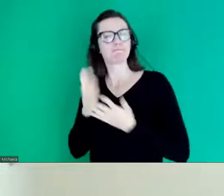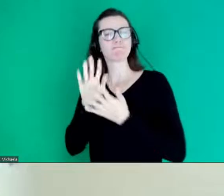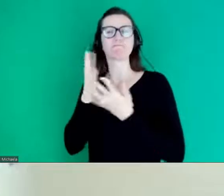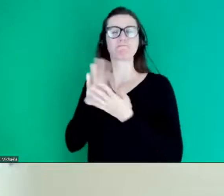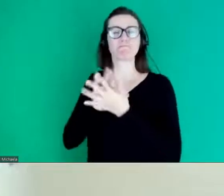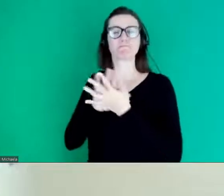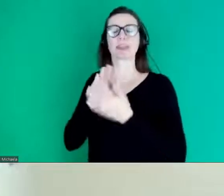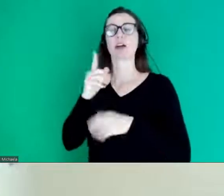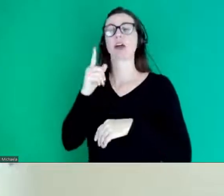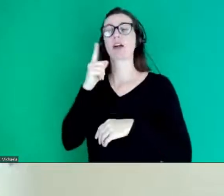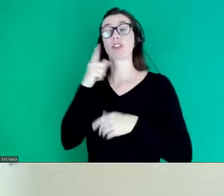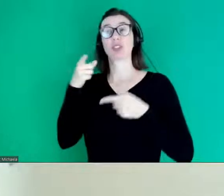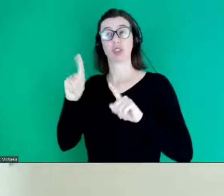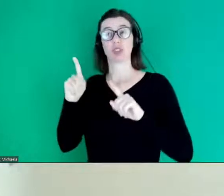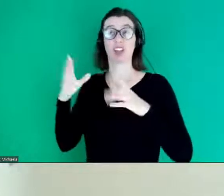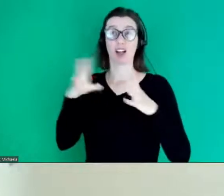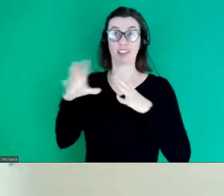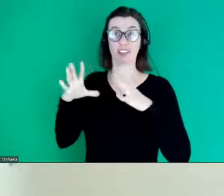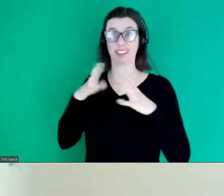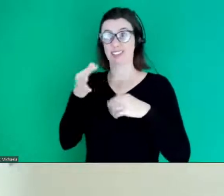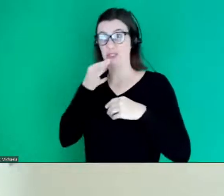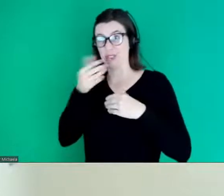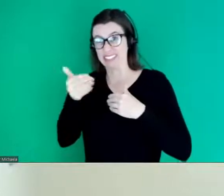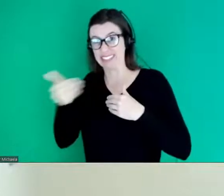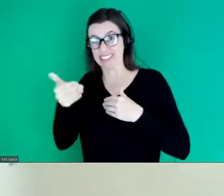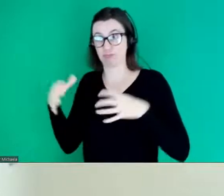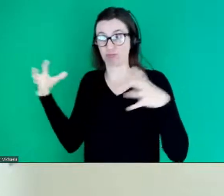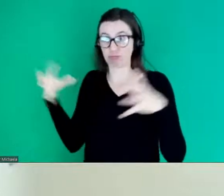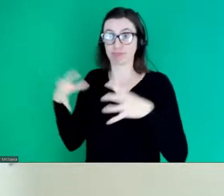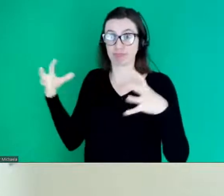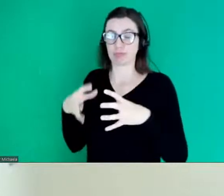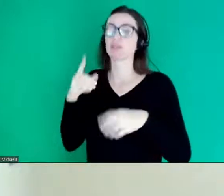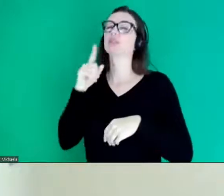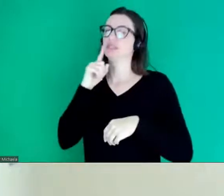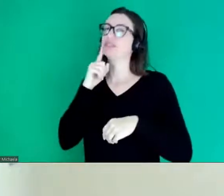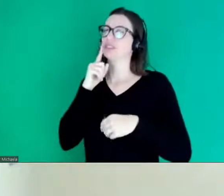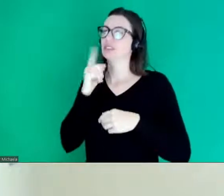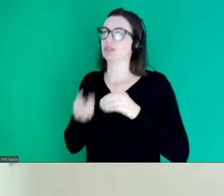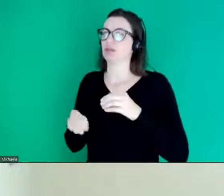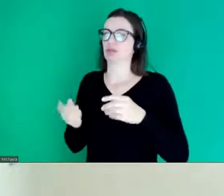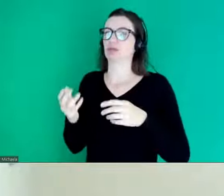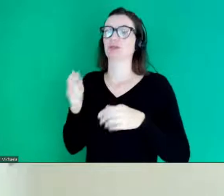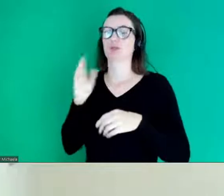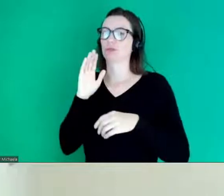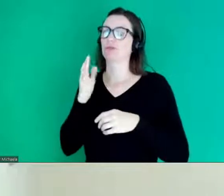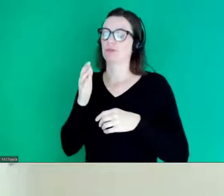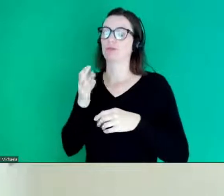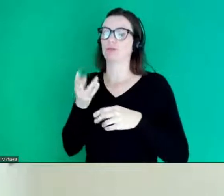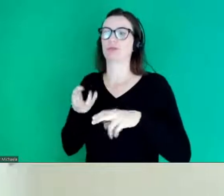during the holidays that are coming up, there would be much more of a chance for transmission.